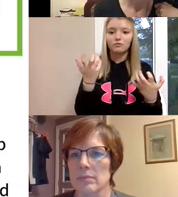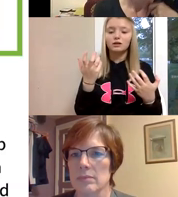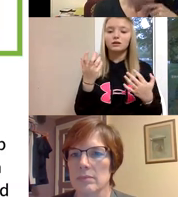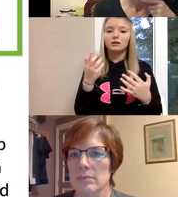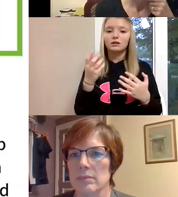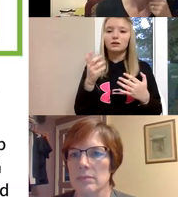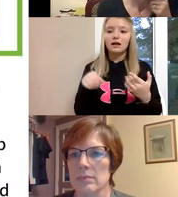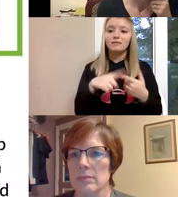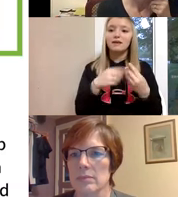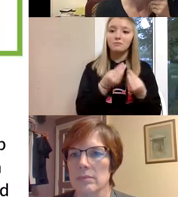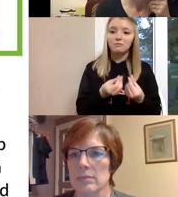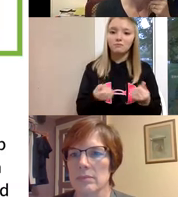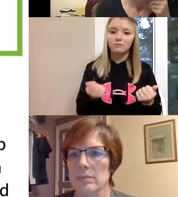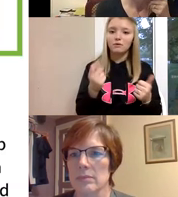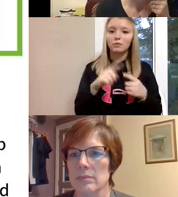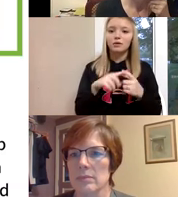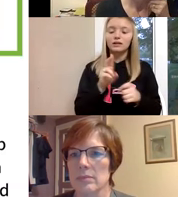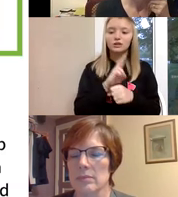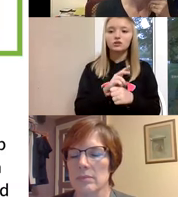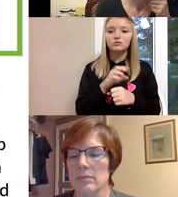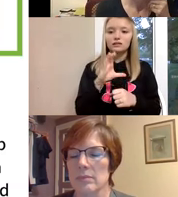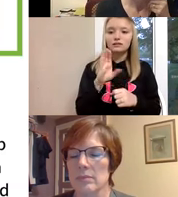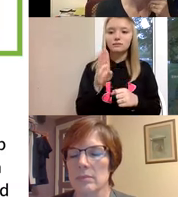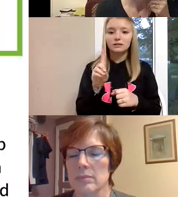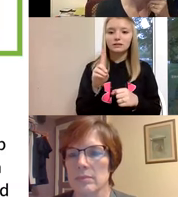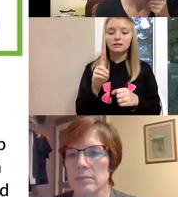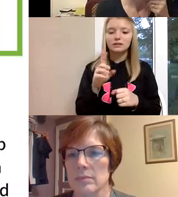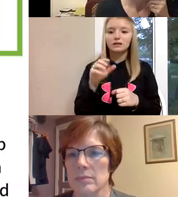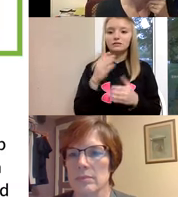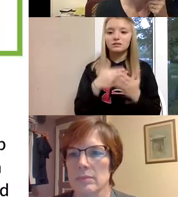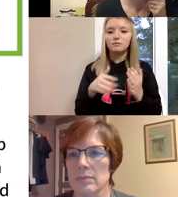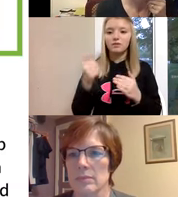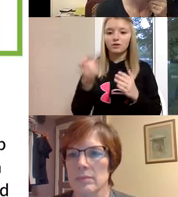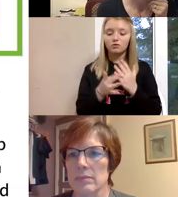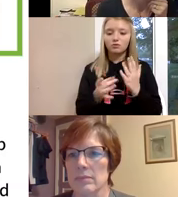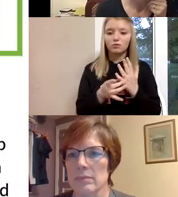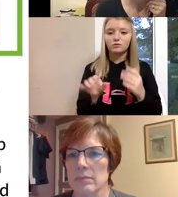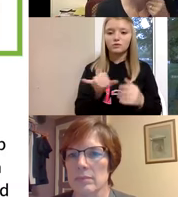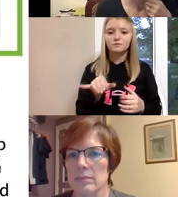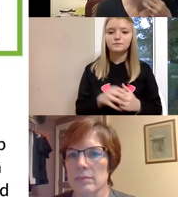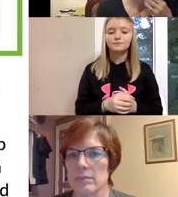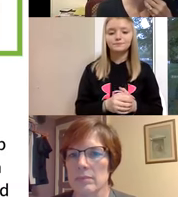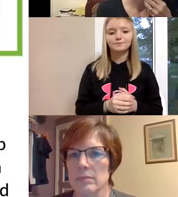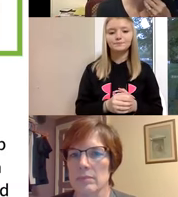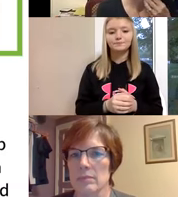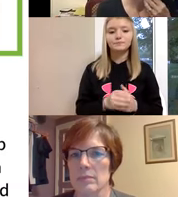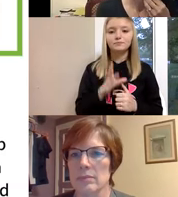diminish when he is using CBD and some of the other oils. So, and